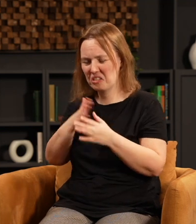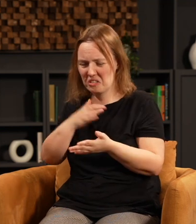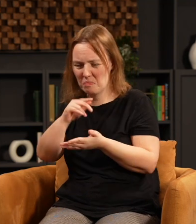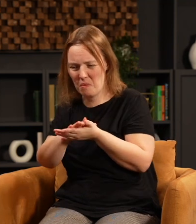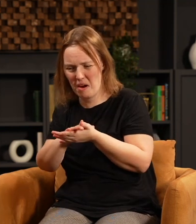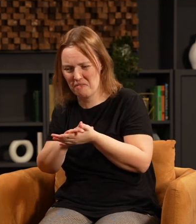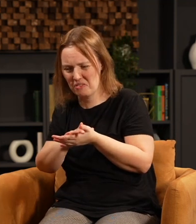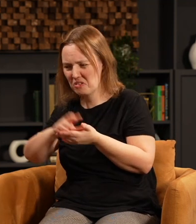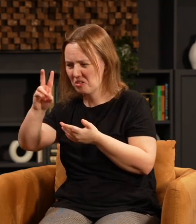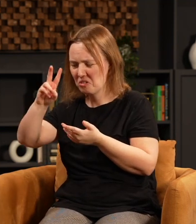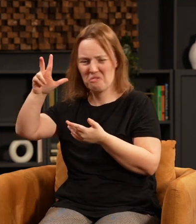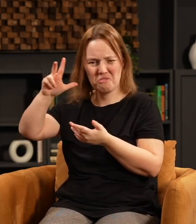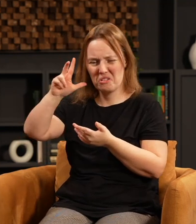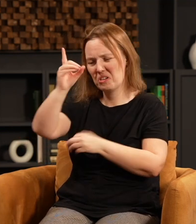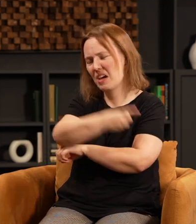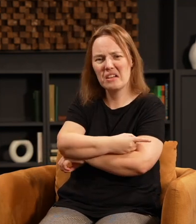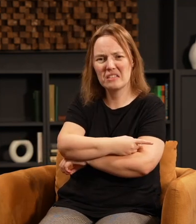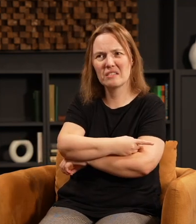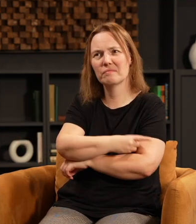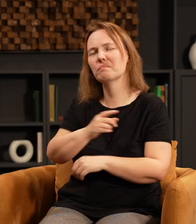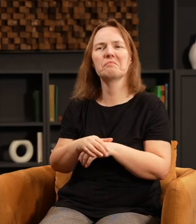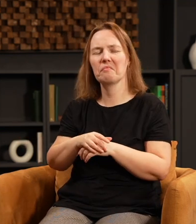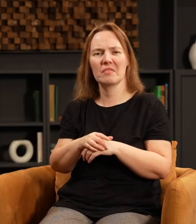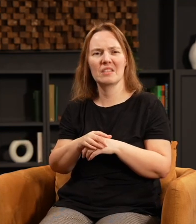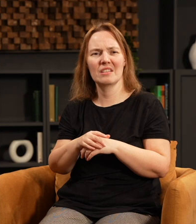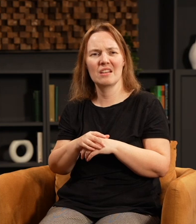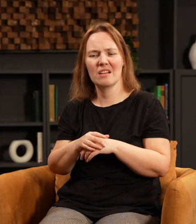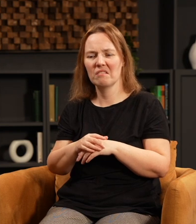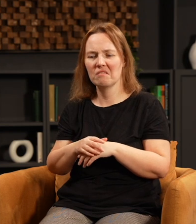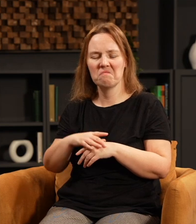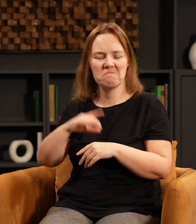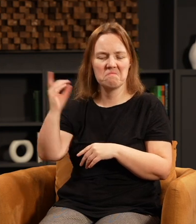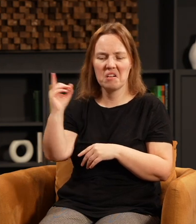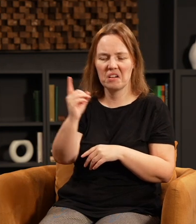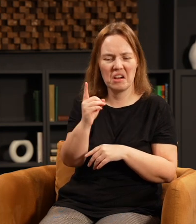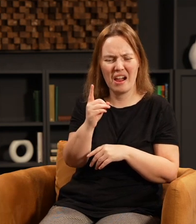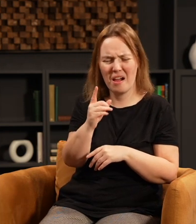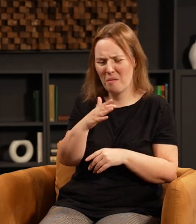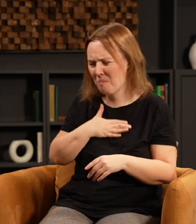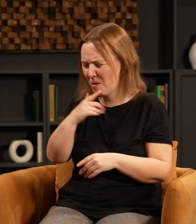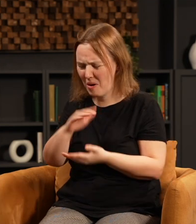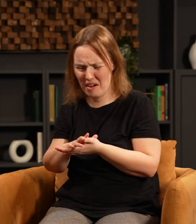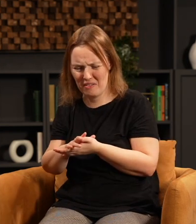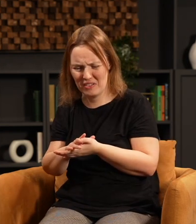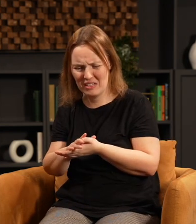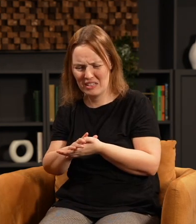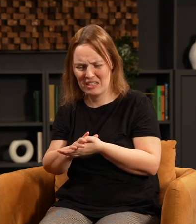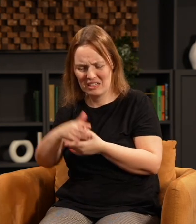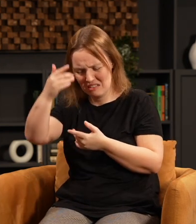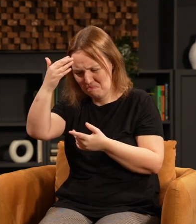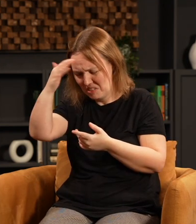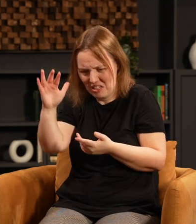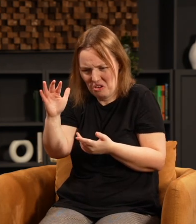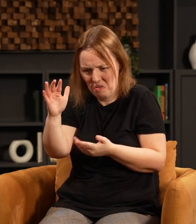you ever experienced this. Y'all got perfect marriages. But, you know, walking by the hall, and she didn't know what was going on. It was just Paul's in a mood again. And